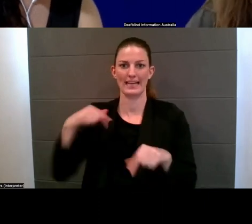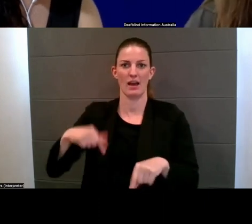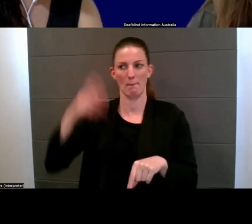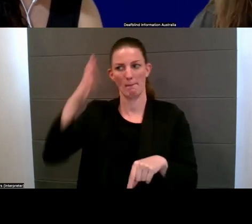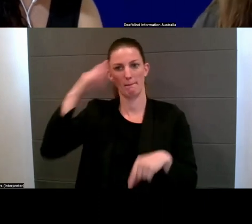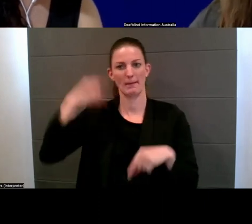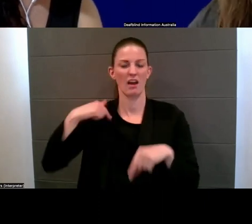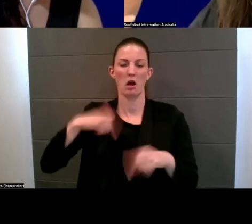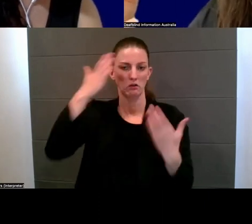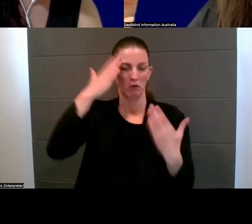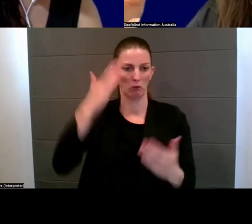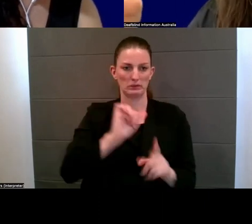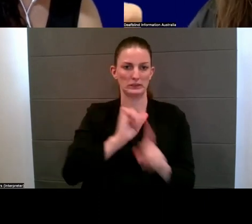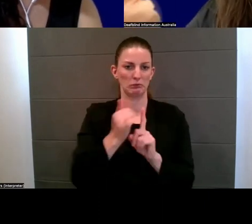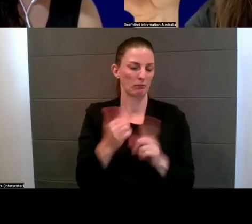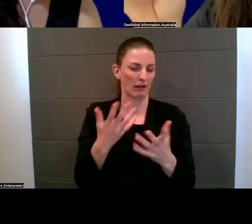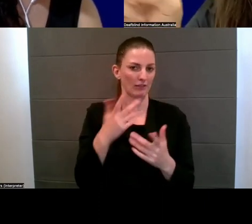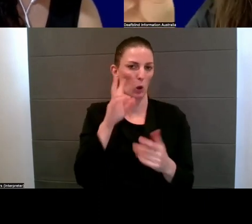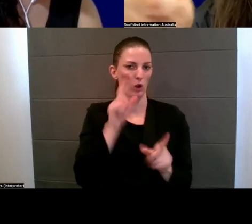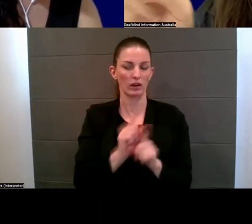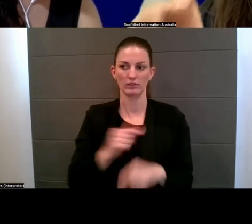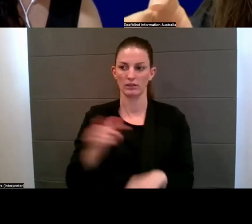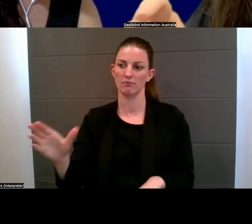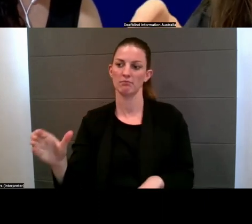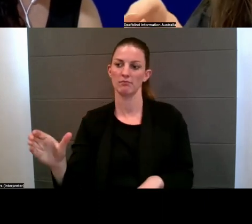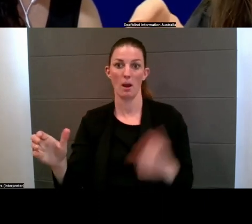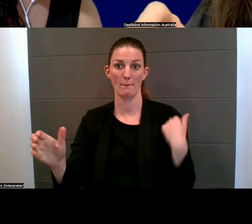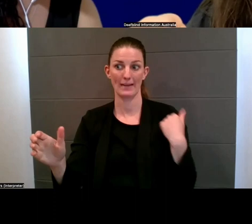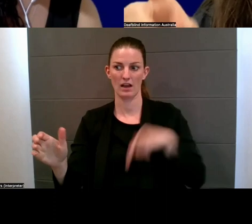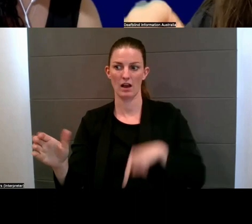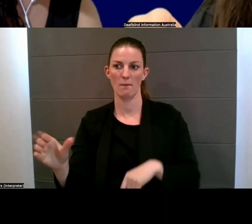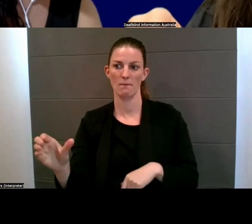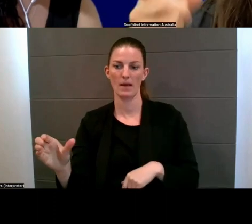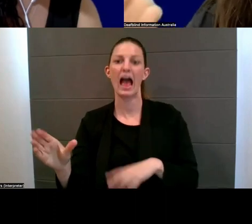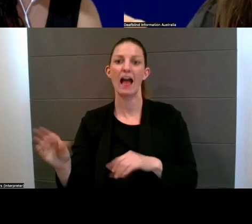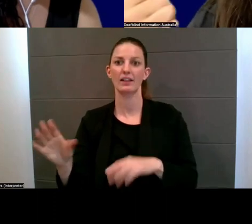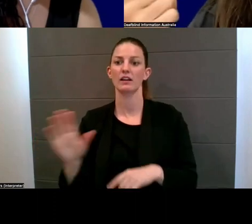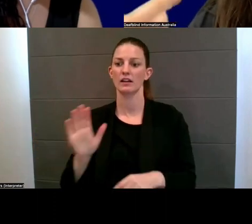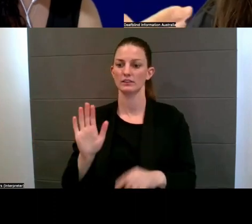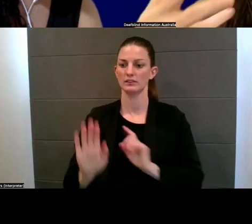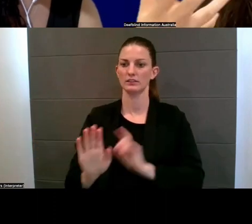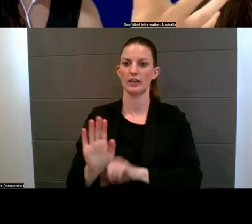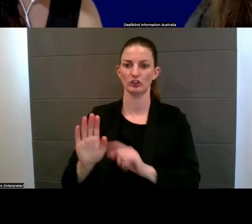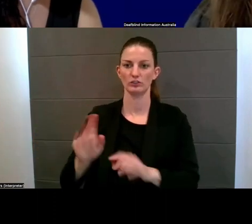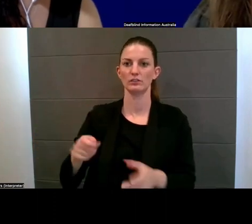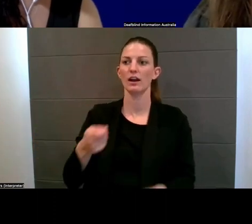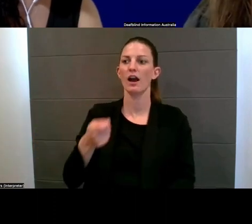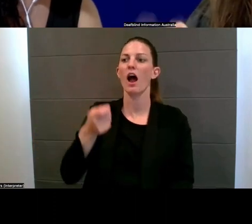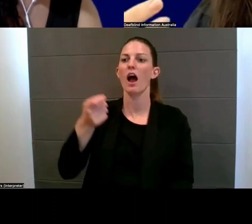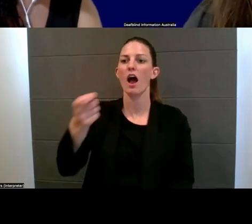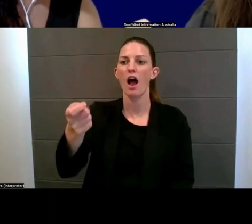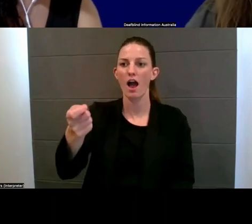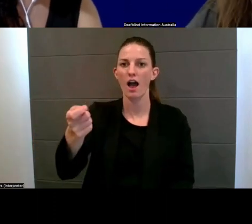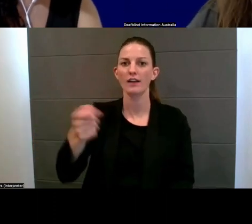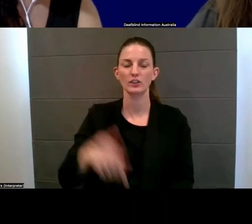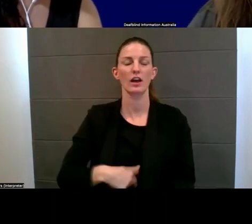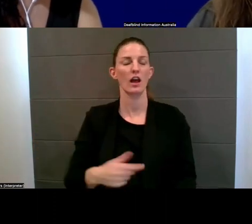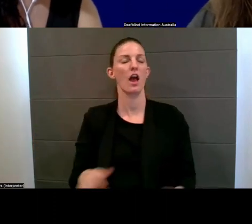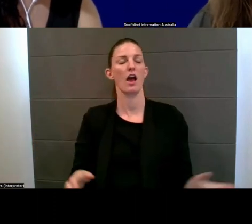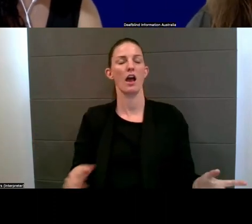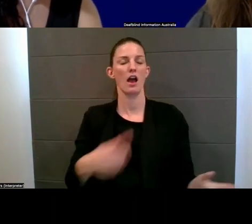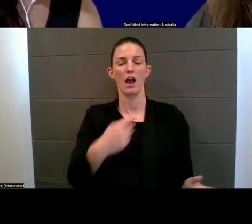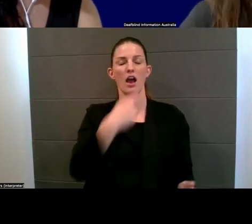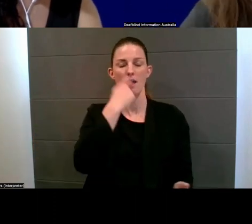don't know any of these clients, but it's mummy here. And then the little touch cue to go, and now something's coming towards your